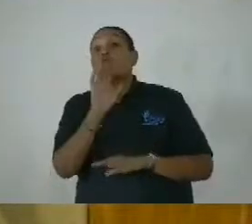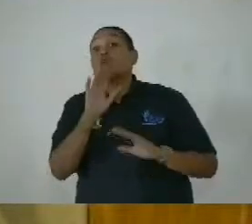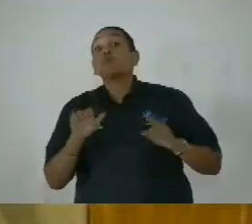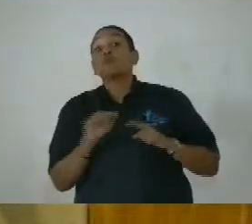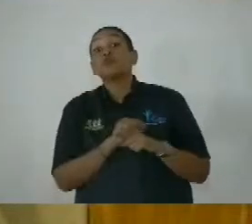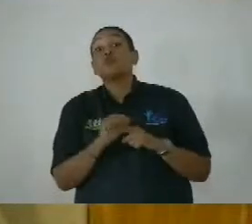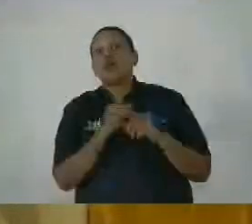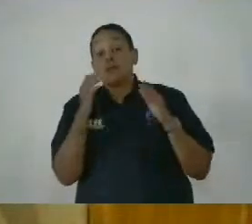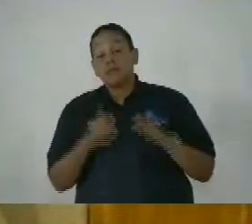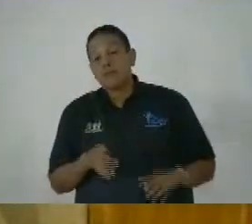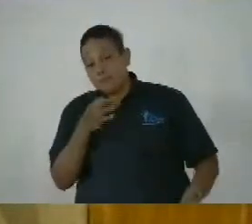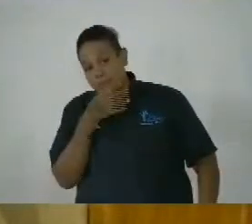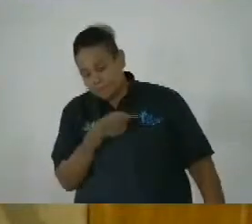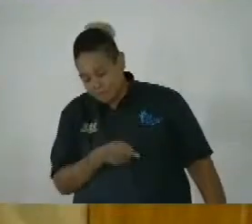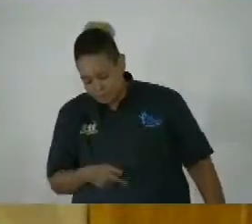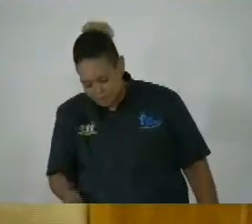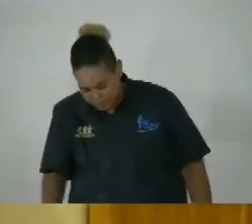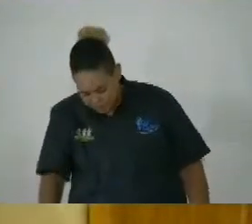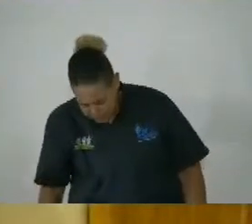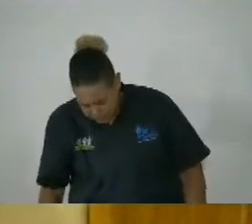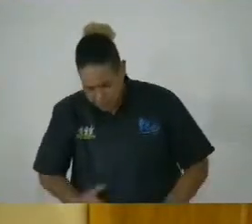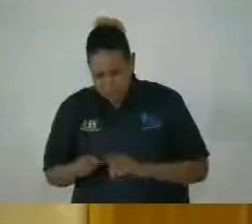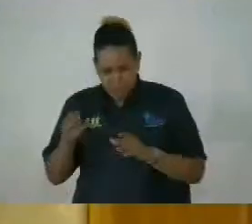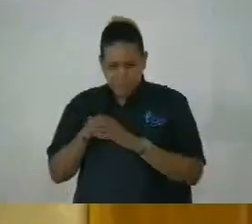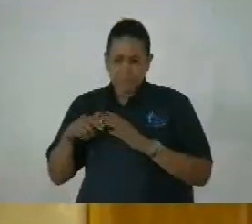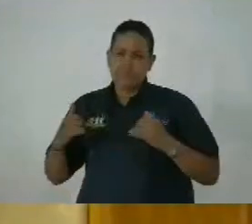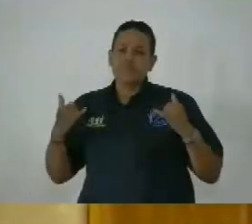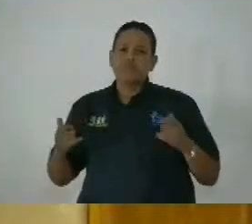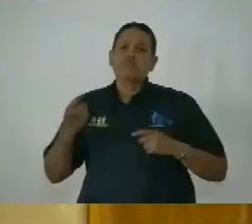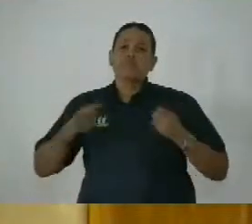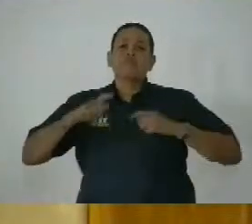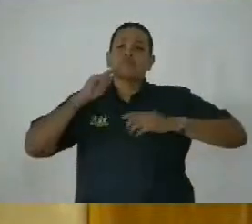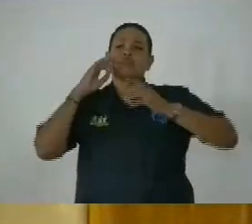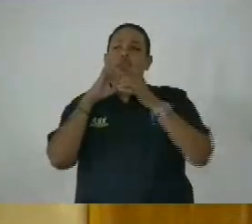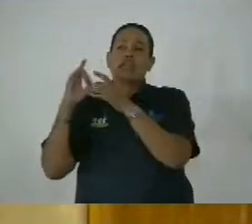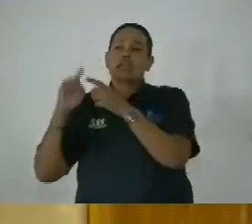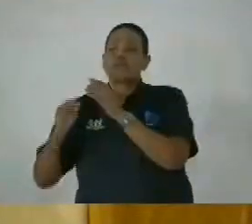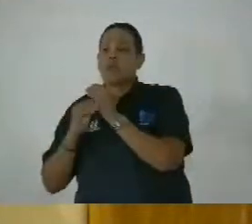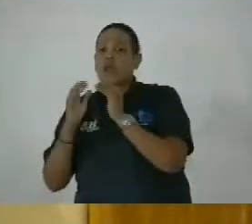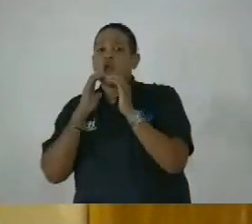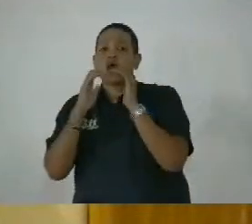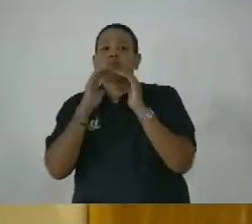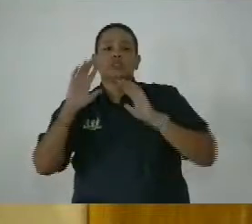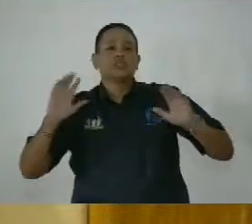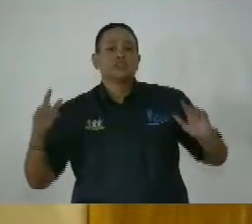trained individual. But as part of this modernization, of course, the connectivity and communication.